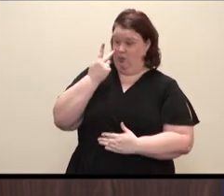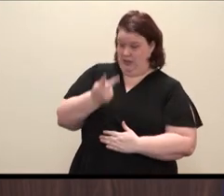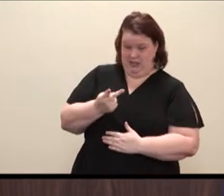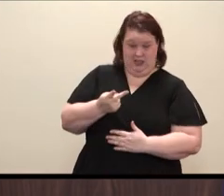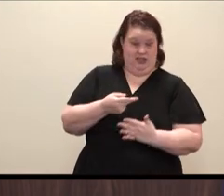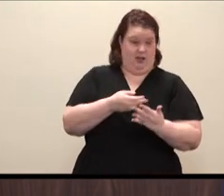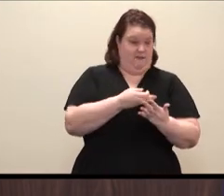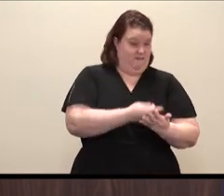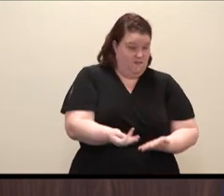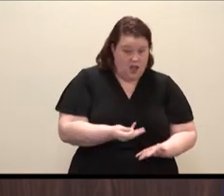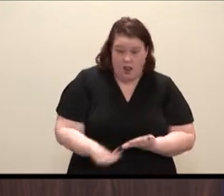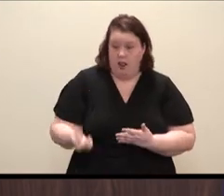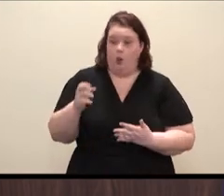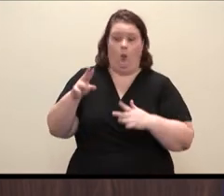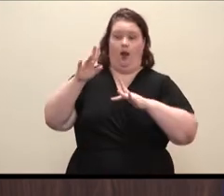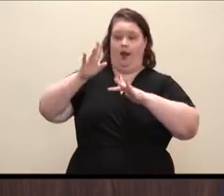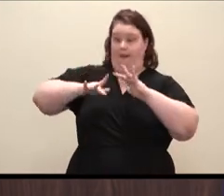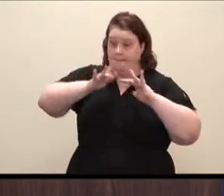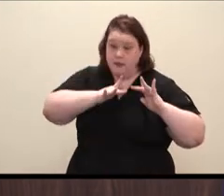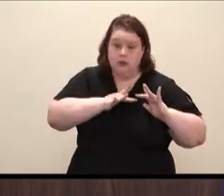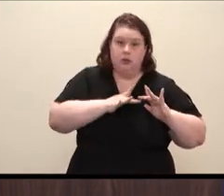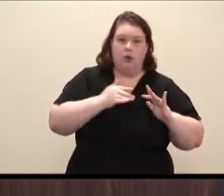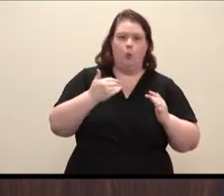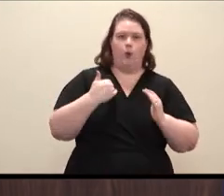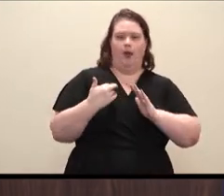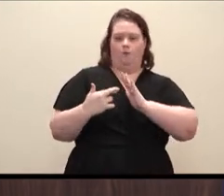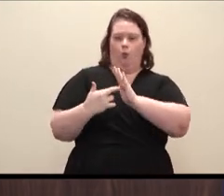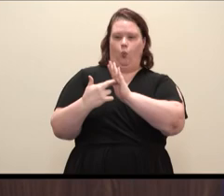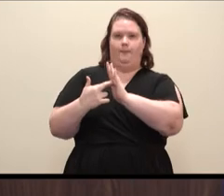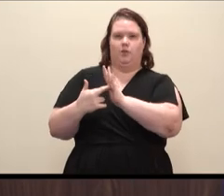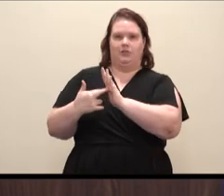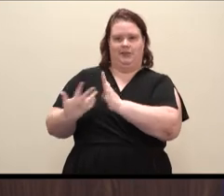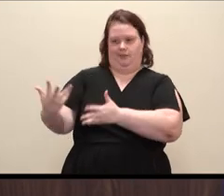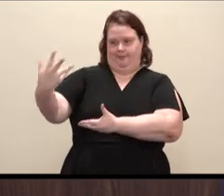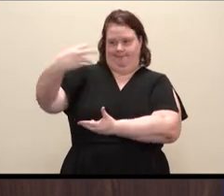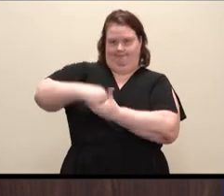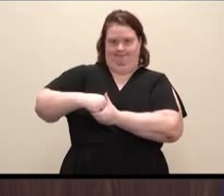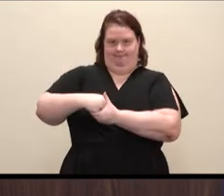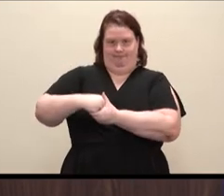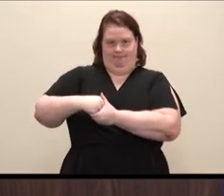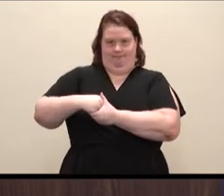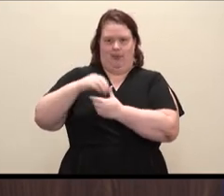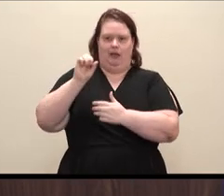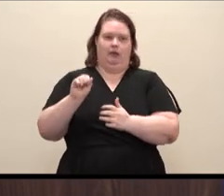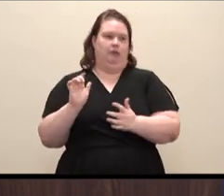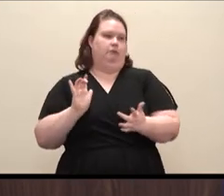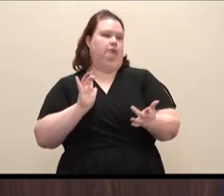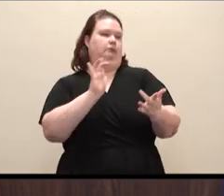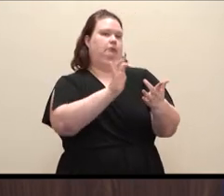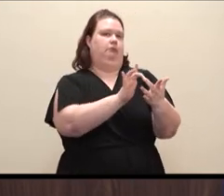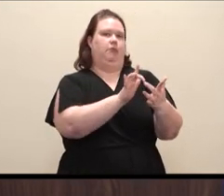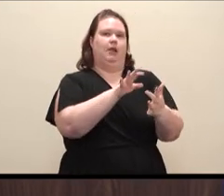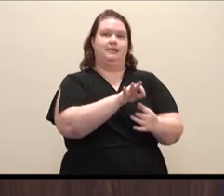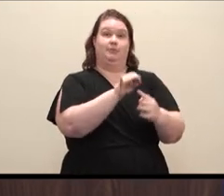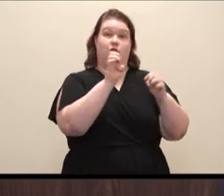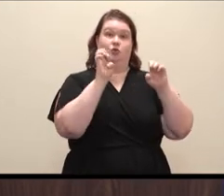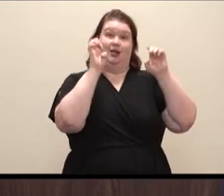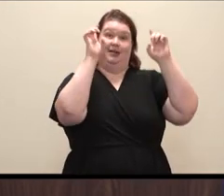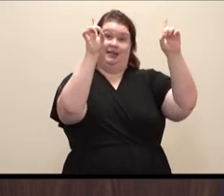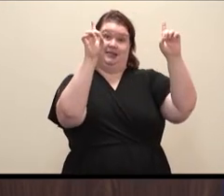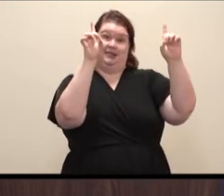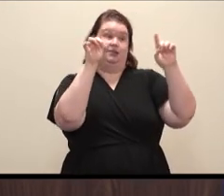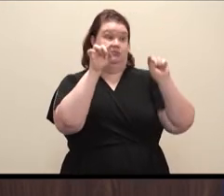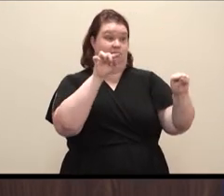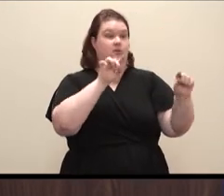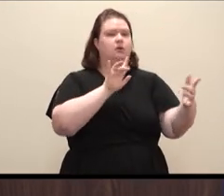know, different things are going on, that there's a representative there who then can connect with, say, for special education, their case